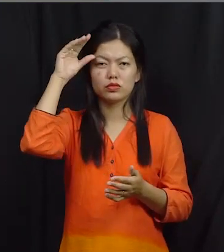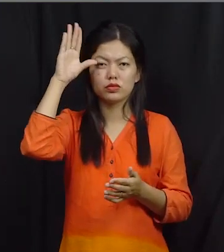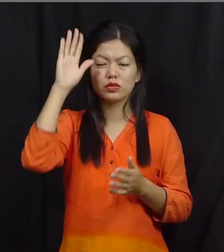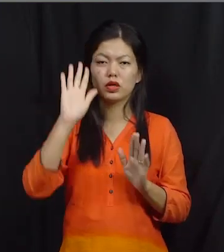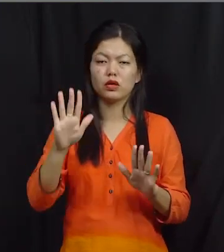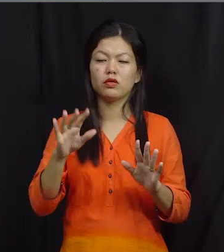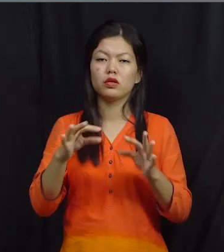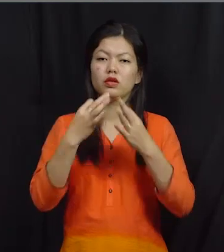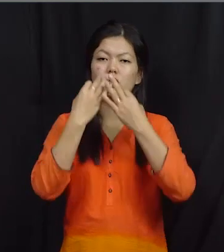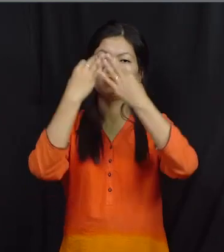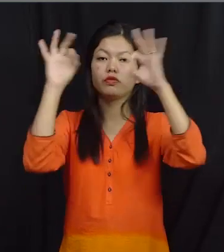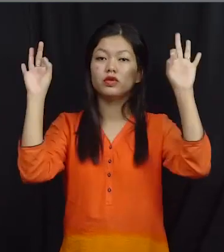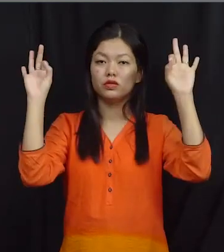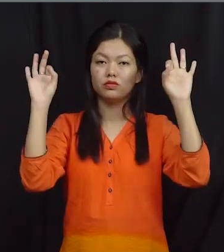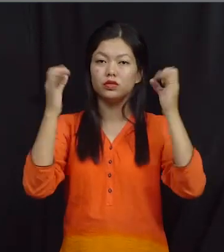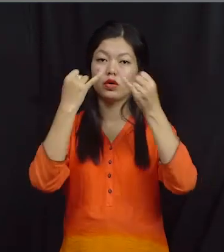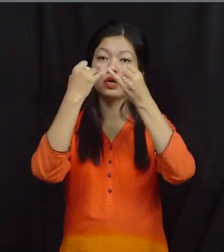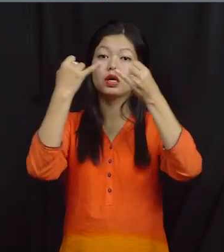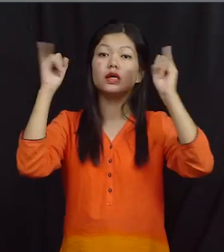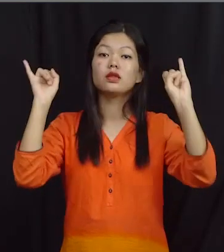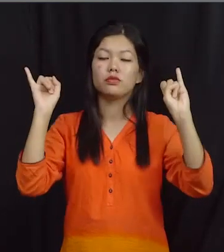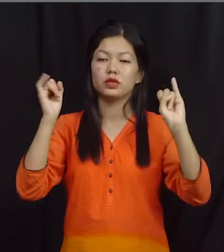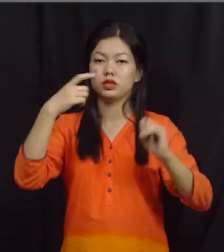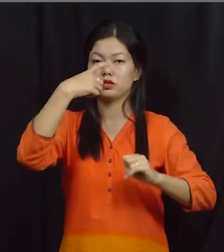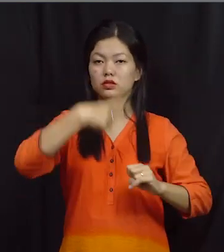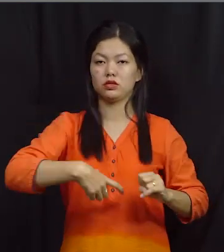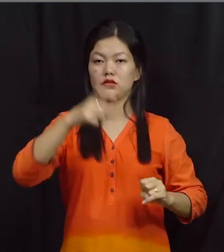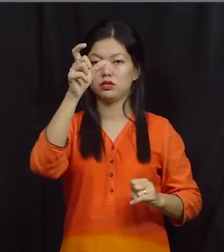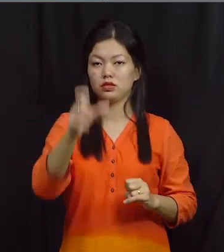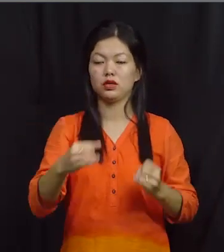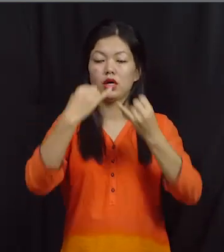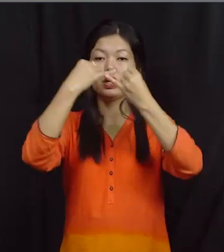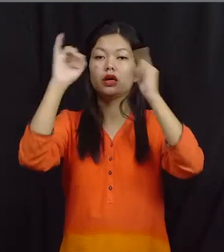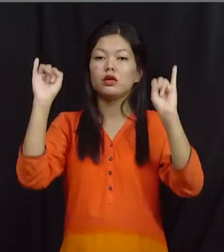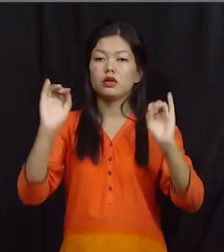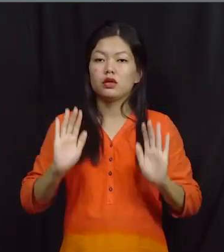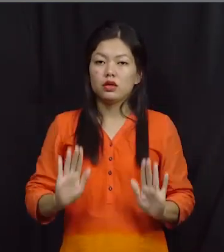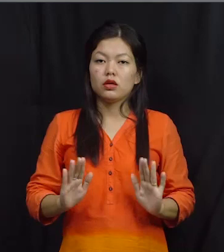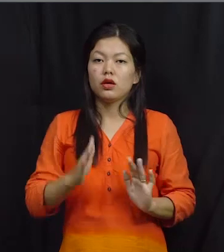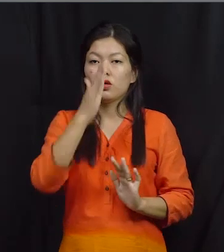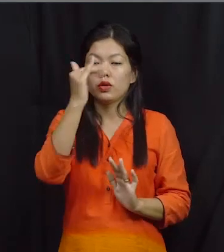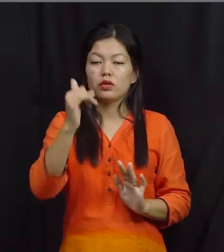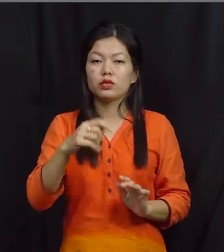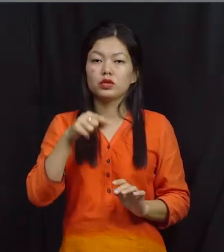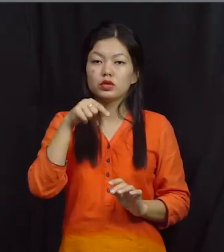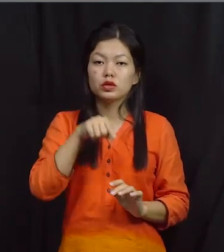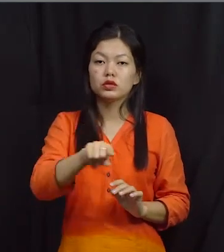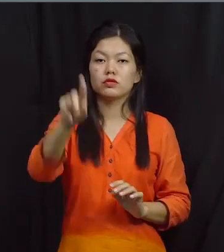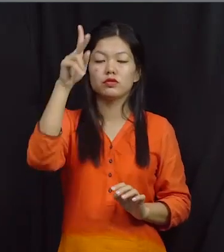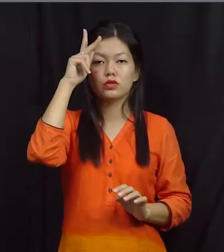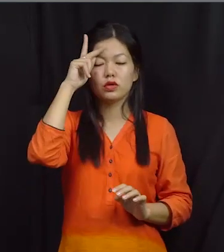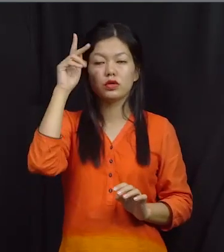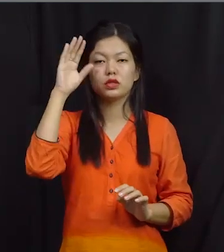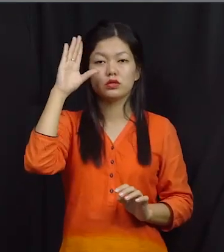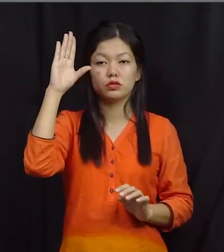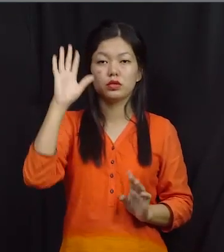then there is a sense of freedom in you. That means you are able to take decisions of your own, right? So that is